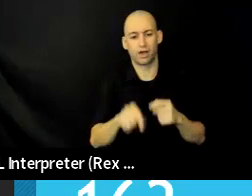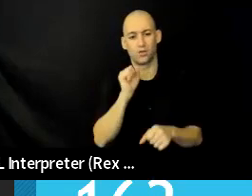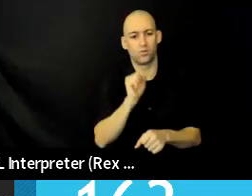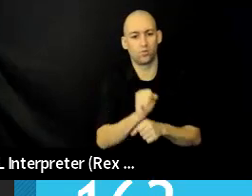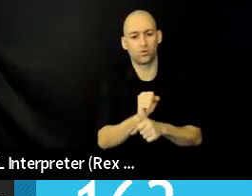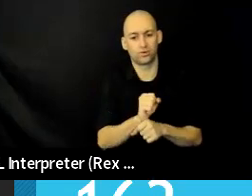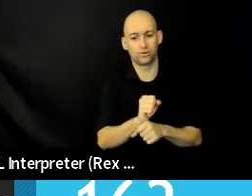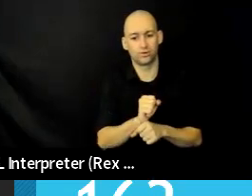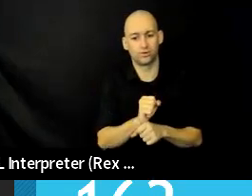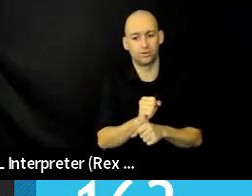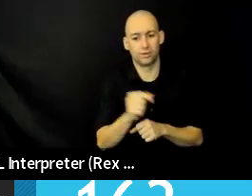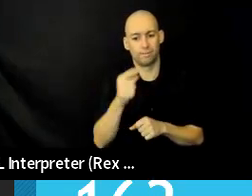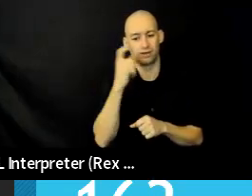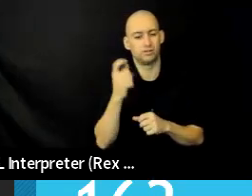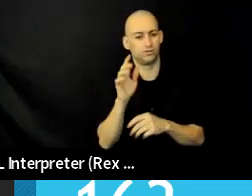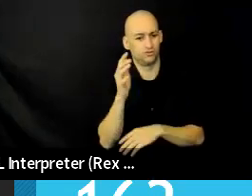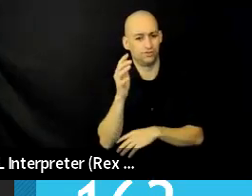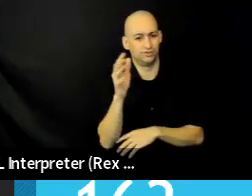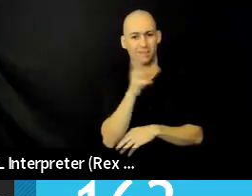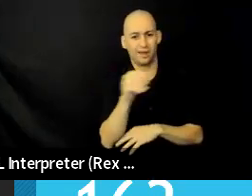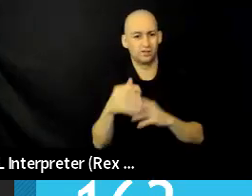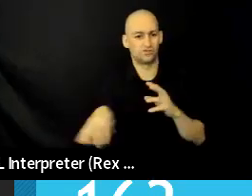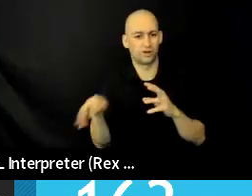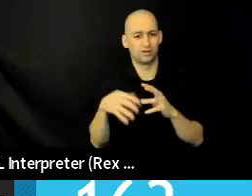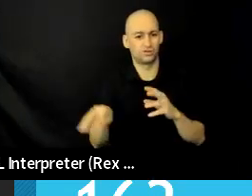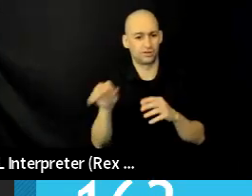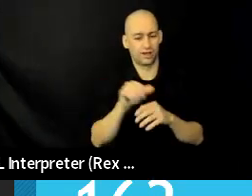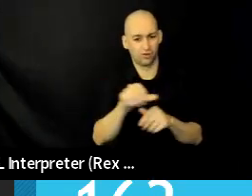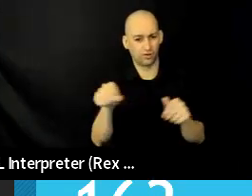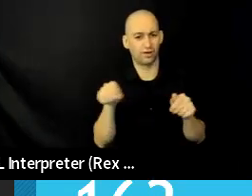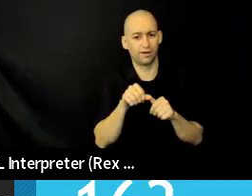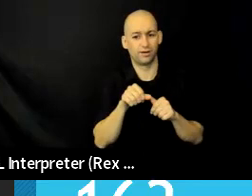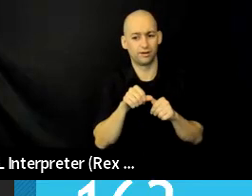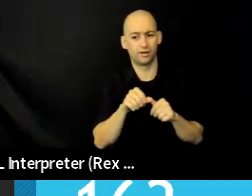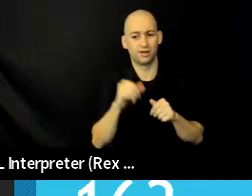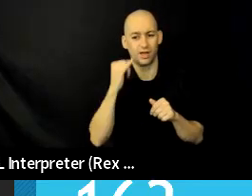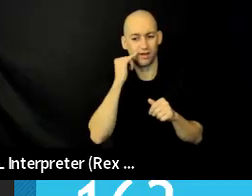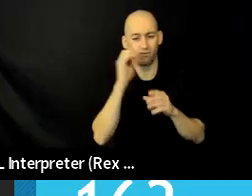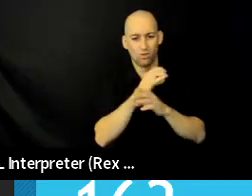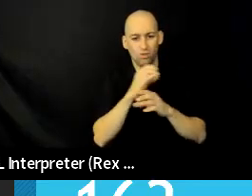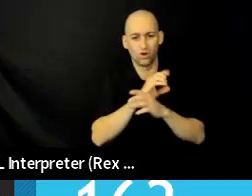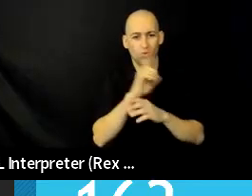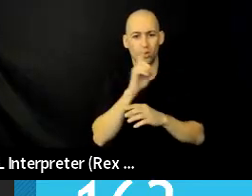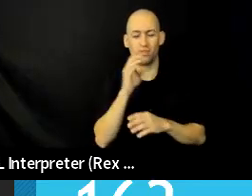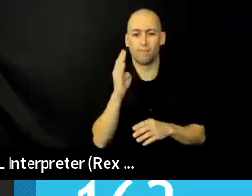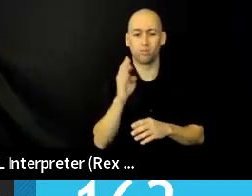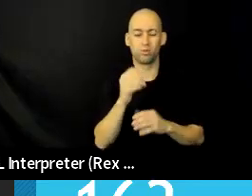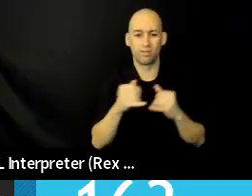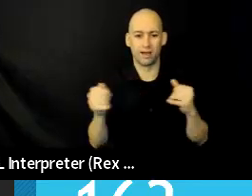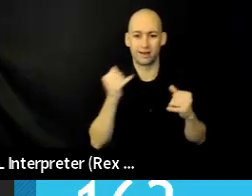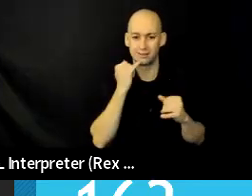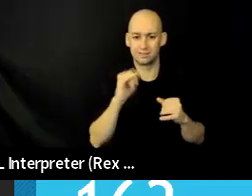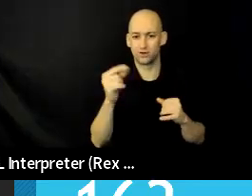because of trees and a drainage area. If you look where that blue line is, or where the green line